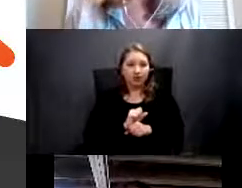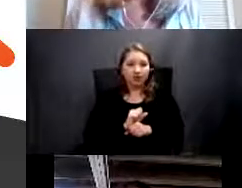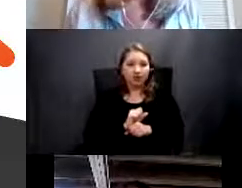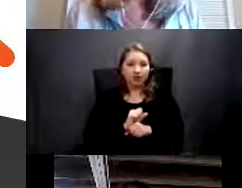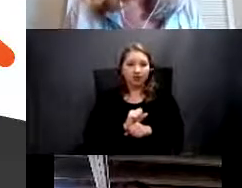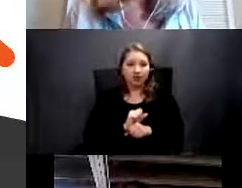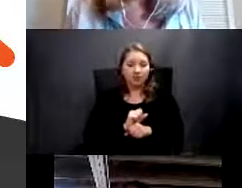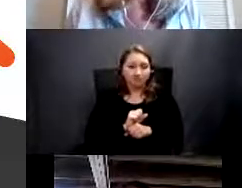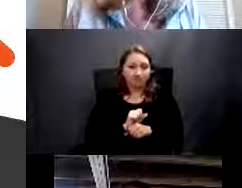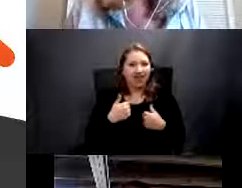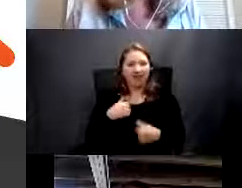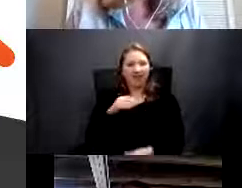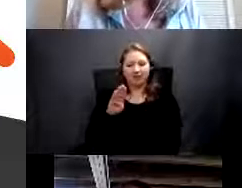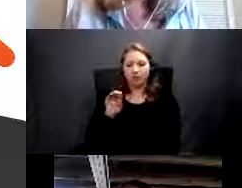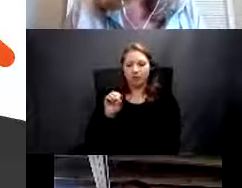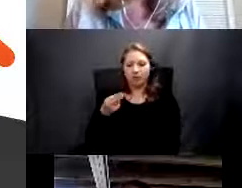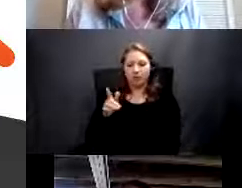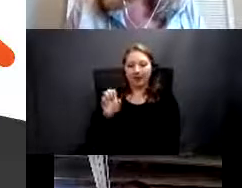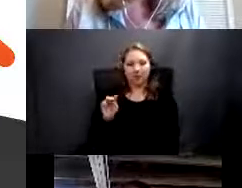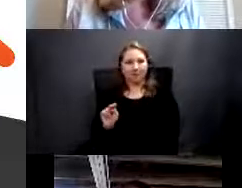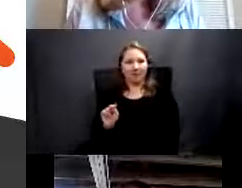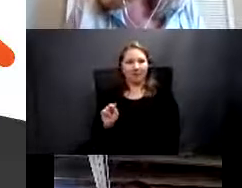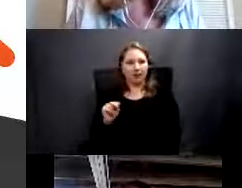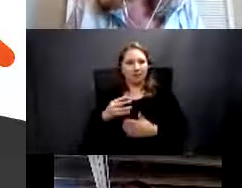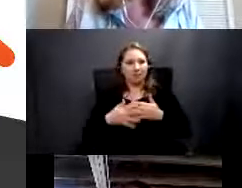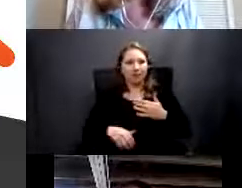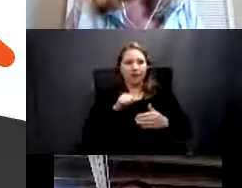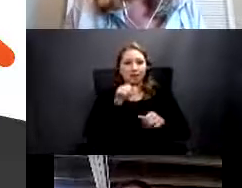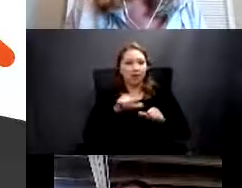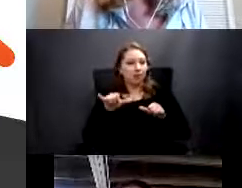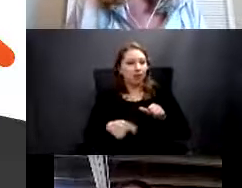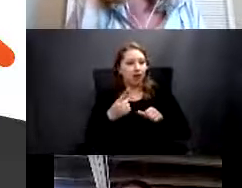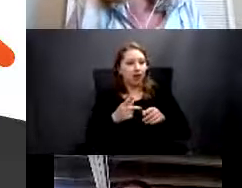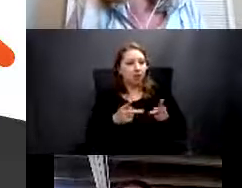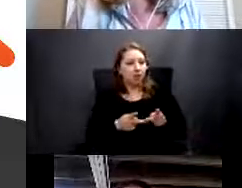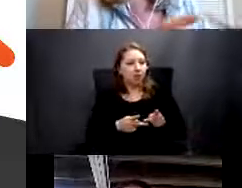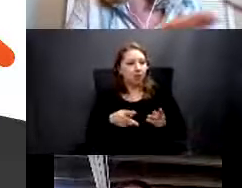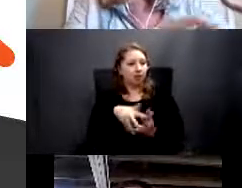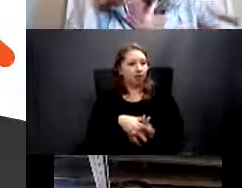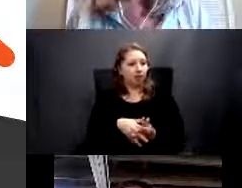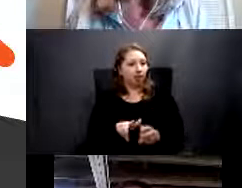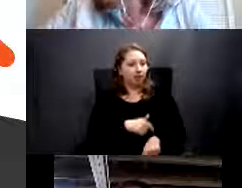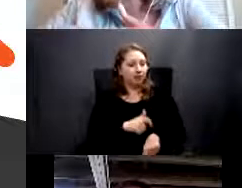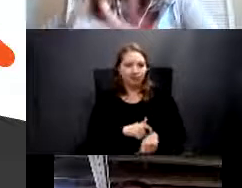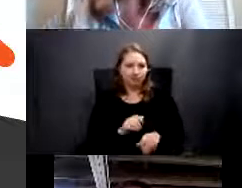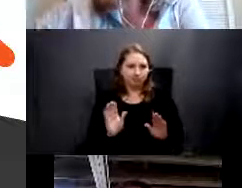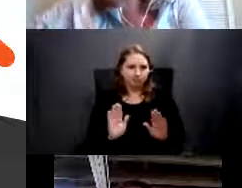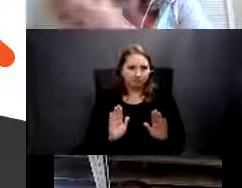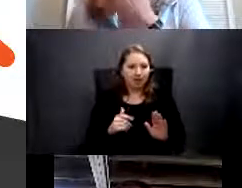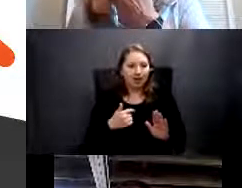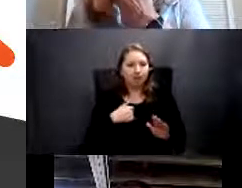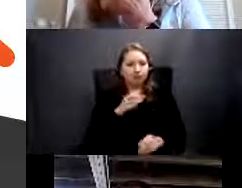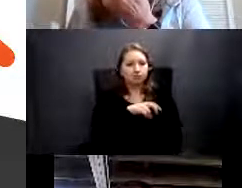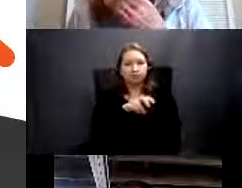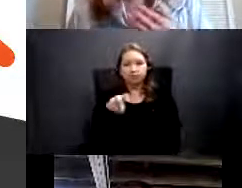have bohemian blood. I don't stay in one place for very long, and very much have